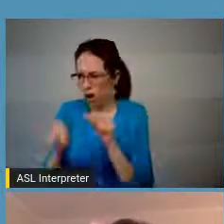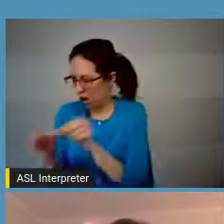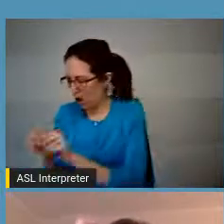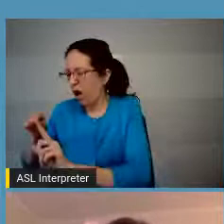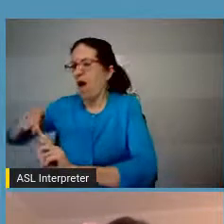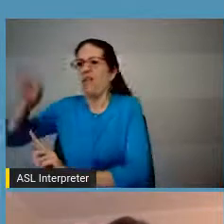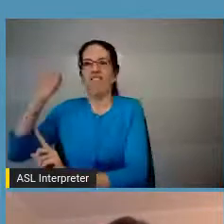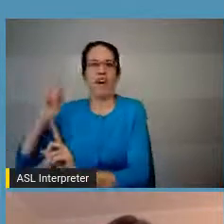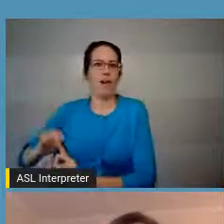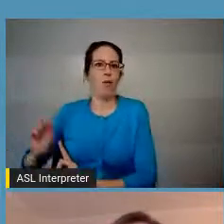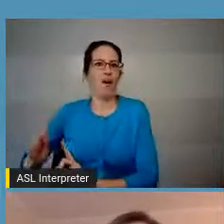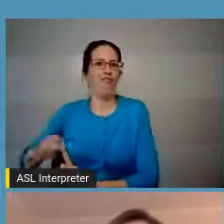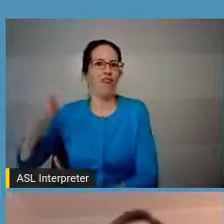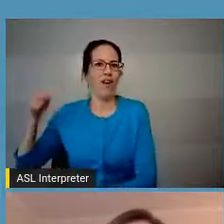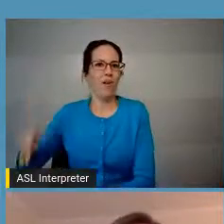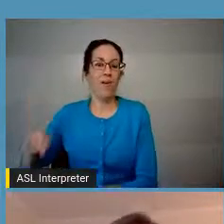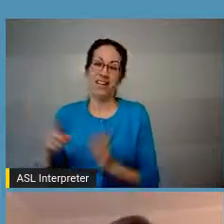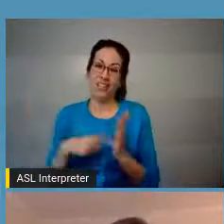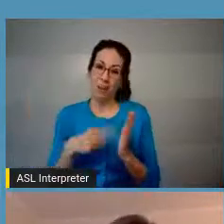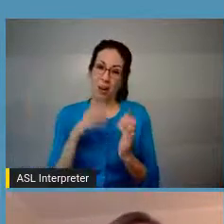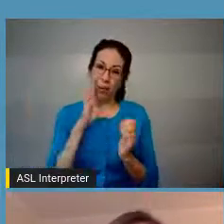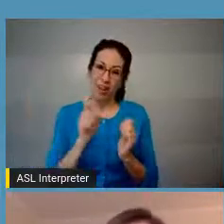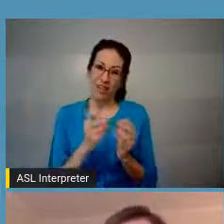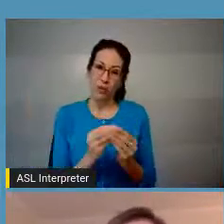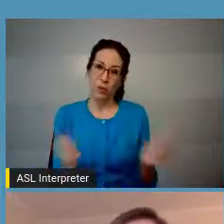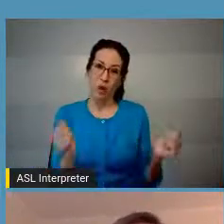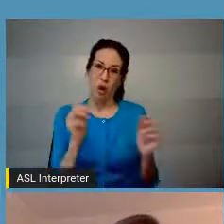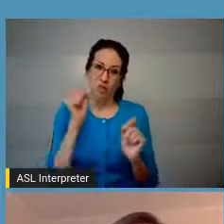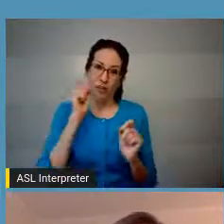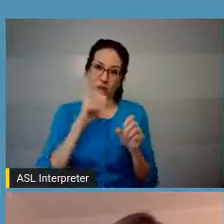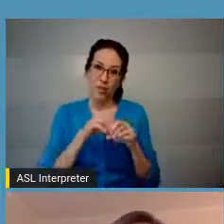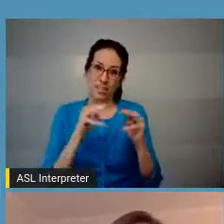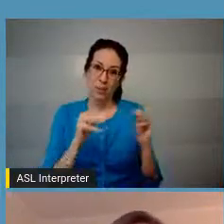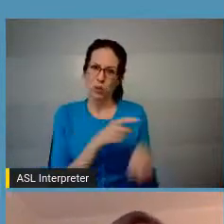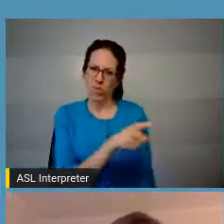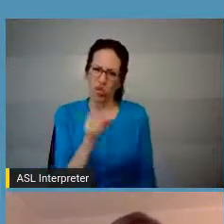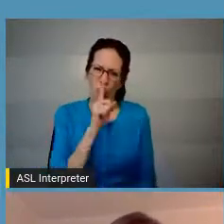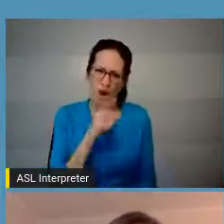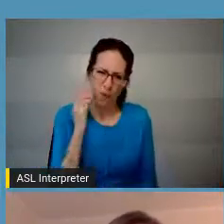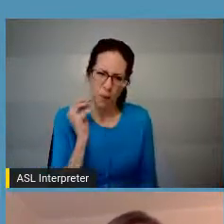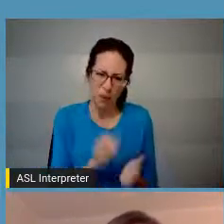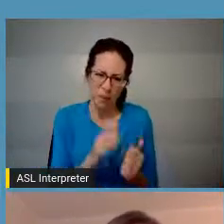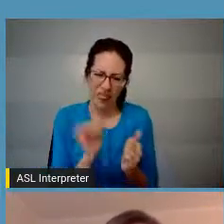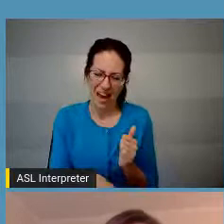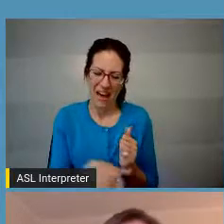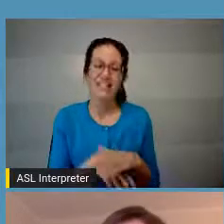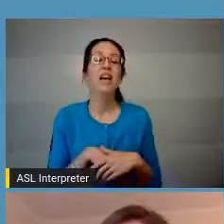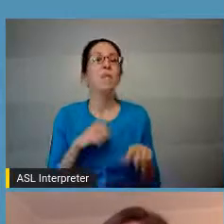Sometimes you have to solve a mystery in museums. I don't know. You're probably familiar with that. But that commitment,